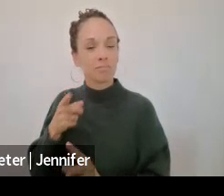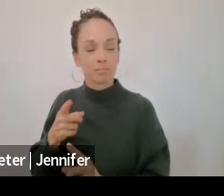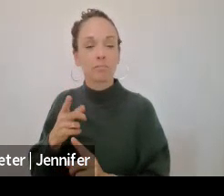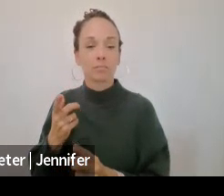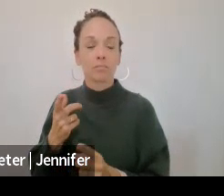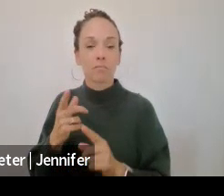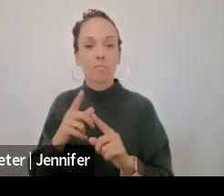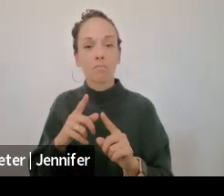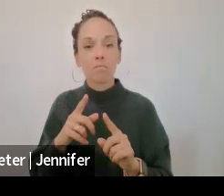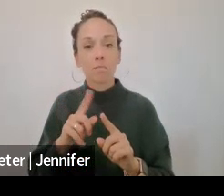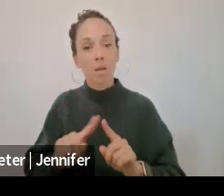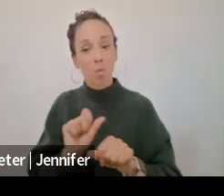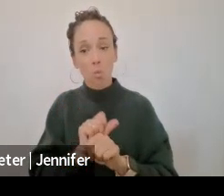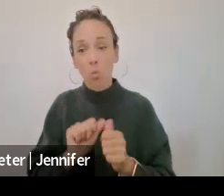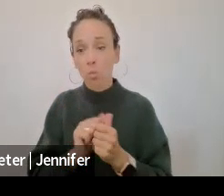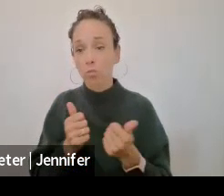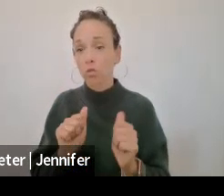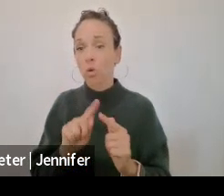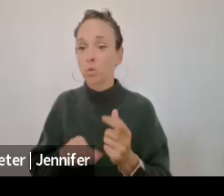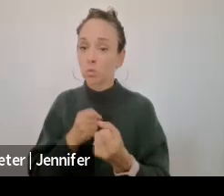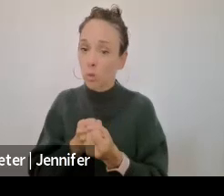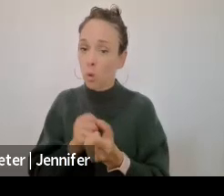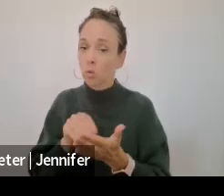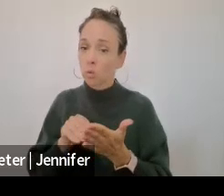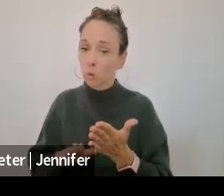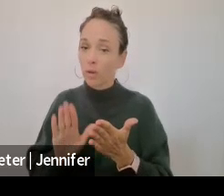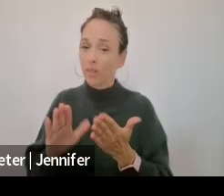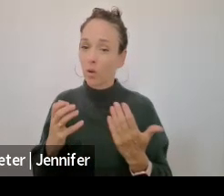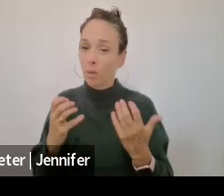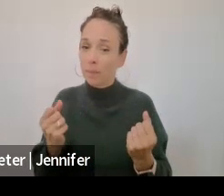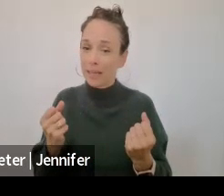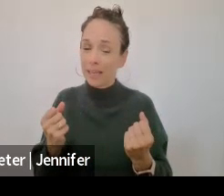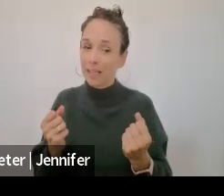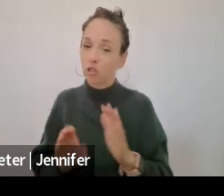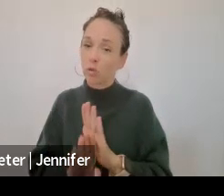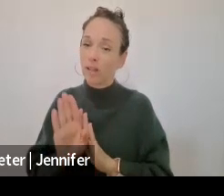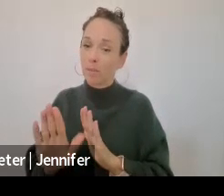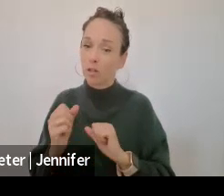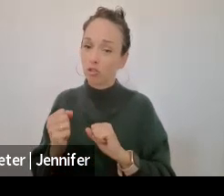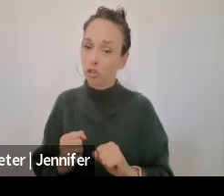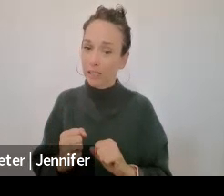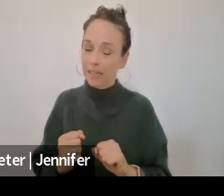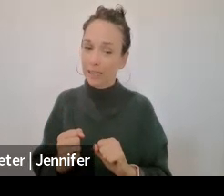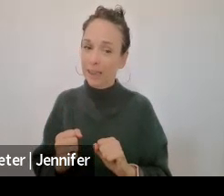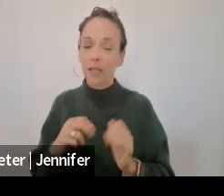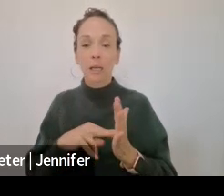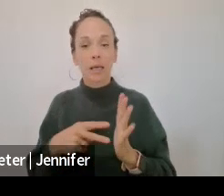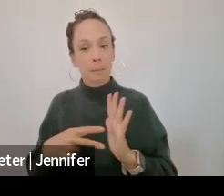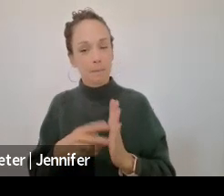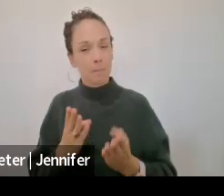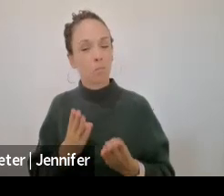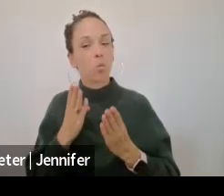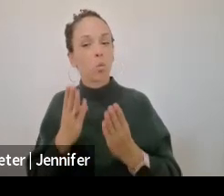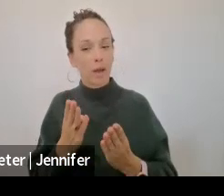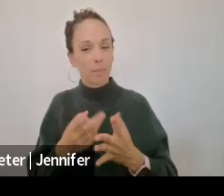with trying to support student well-being and develop their areas of strengths, it is very much recommended that